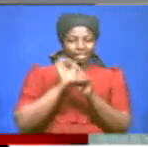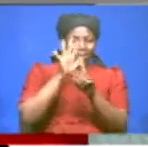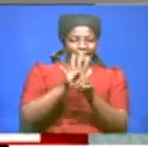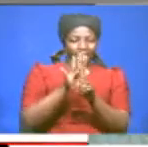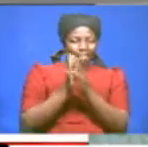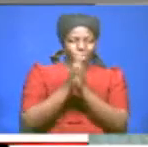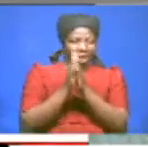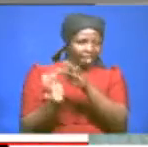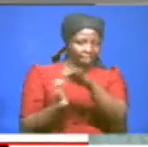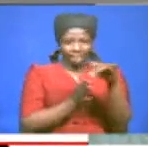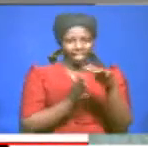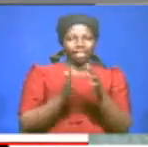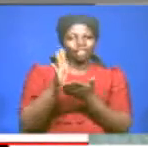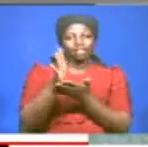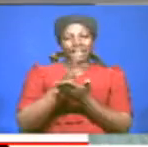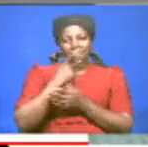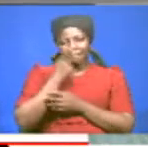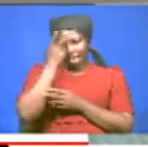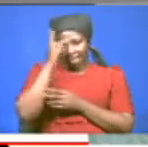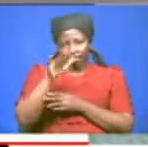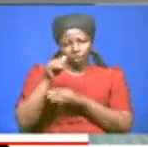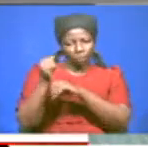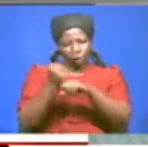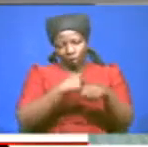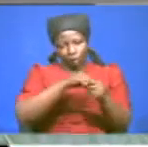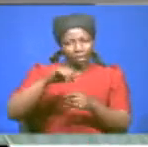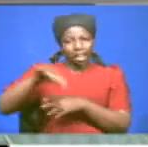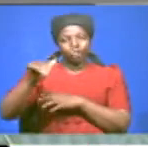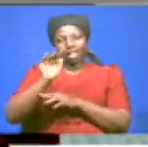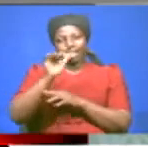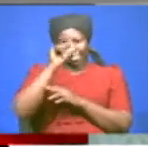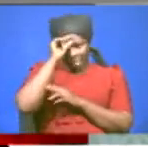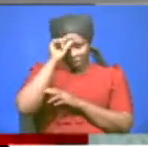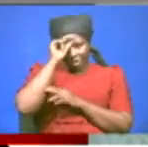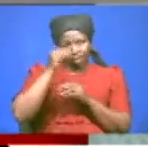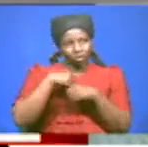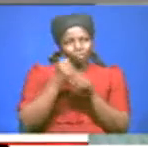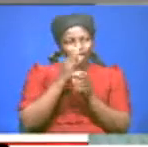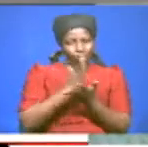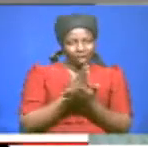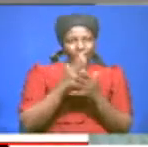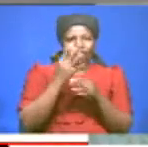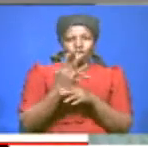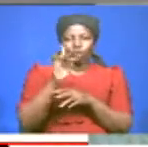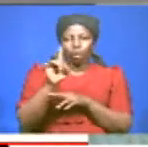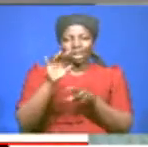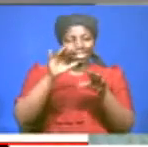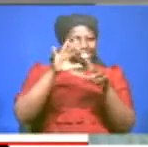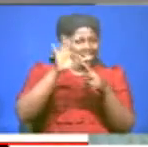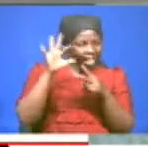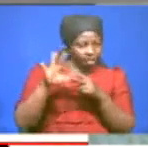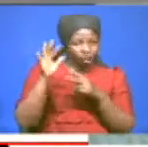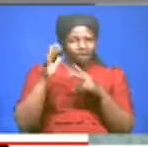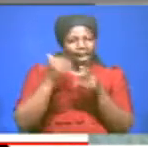A section of parents from Homa Bay County have called on the government to ensure that the Form 1 selection exercise set